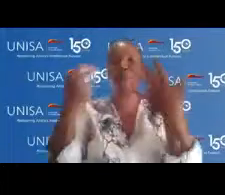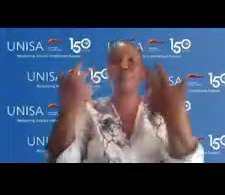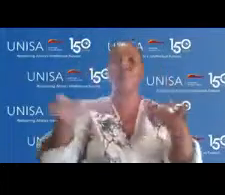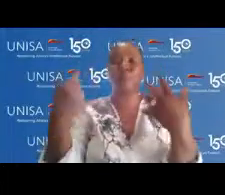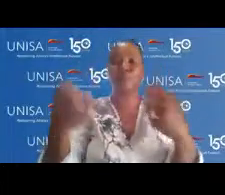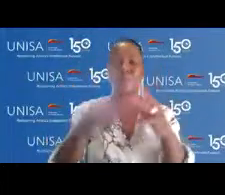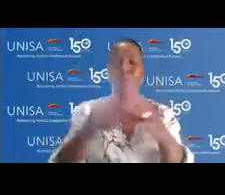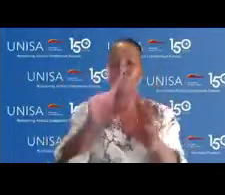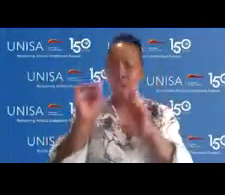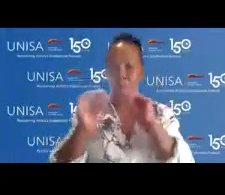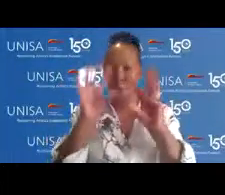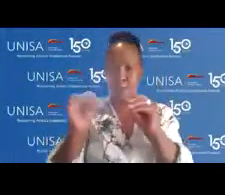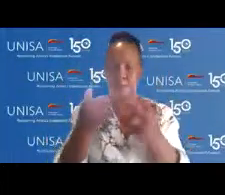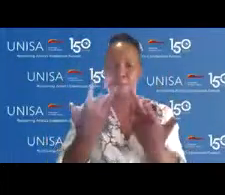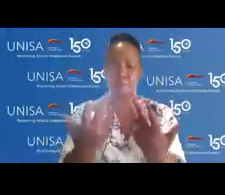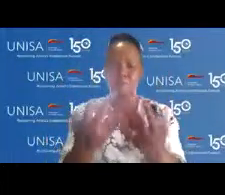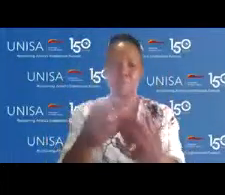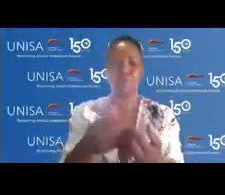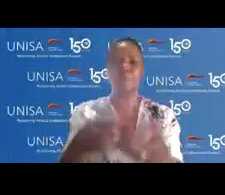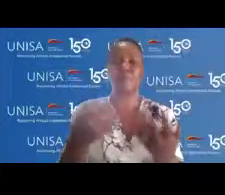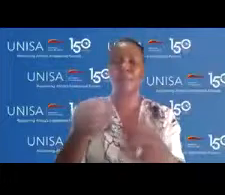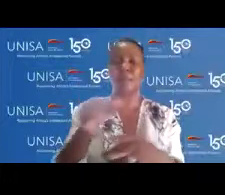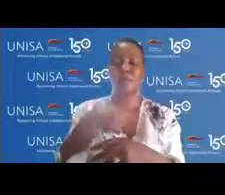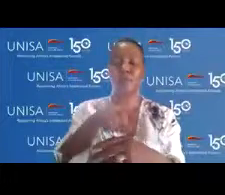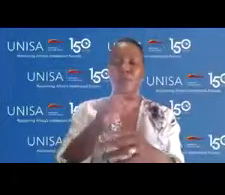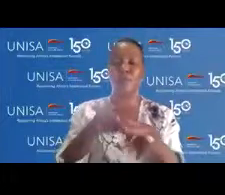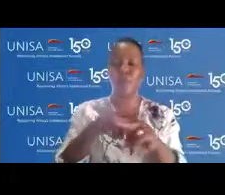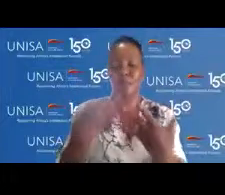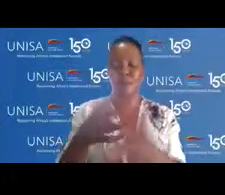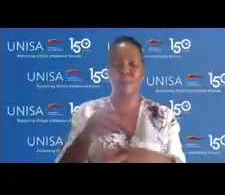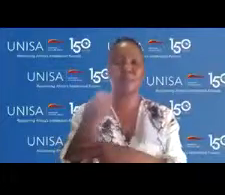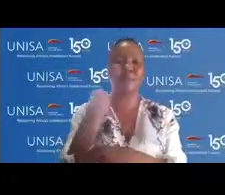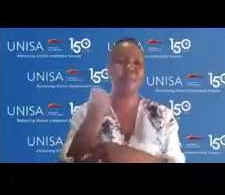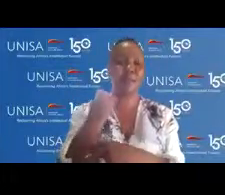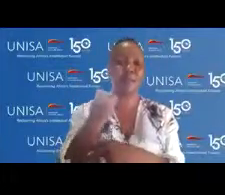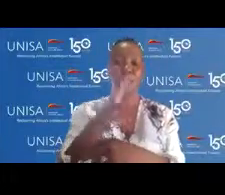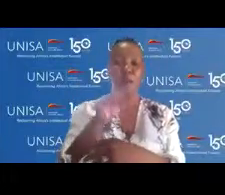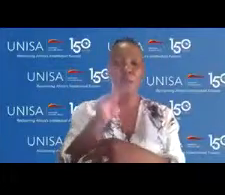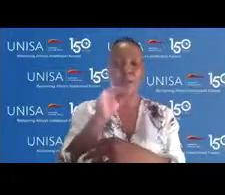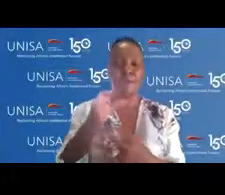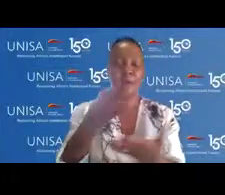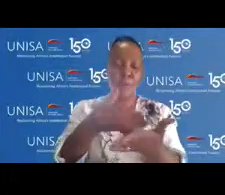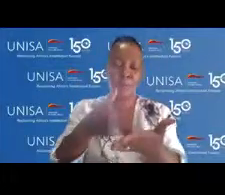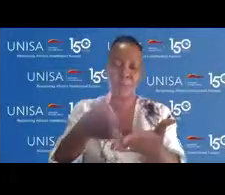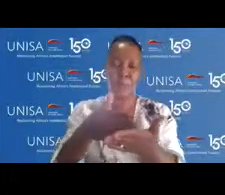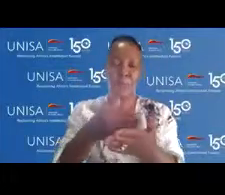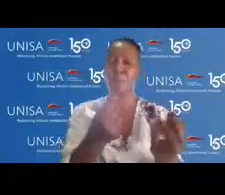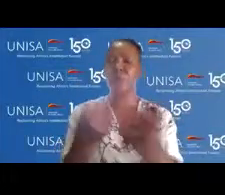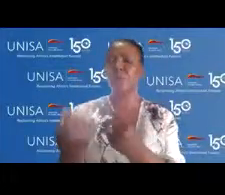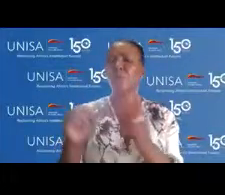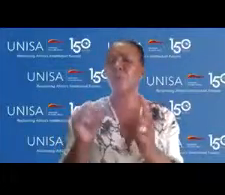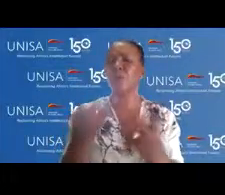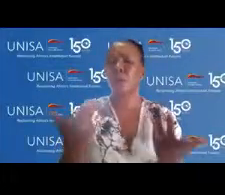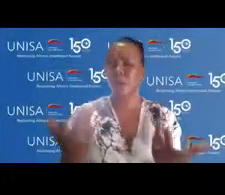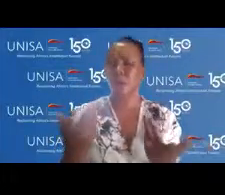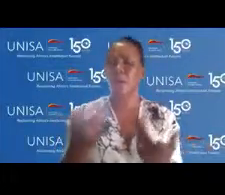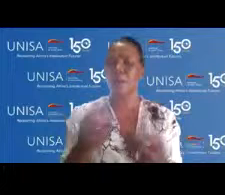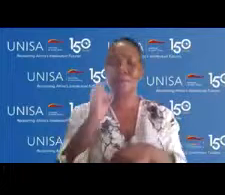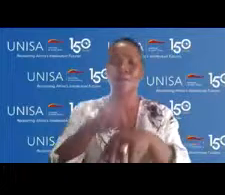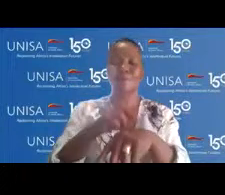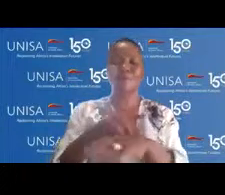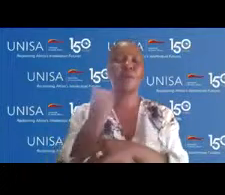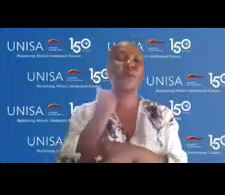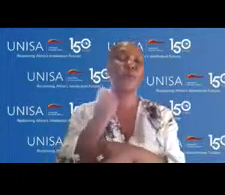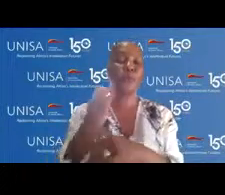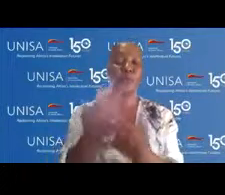because ultimately without data and you don't have Wi-Fi at home, then what are you going to do? You need the data. So it's kind of like a critical resource that you need,